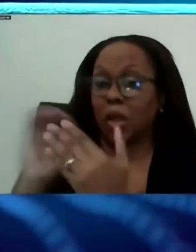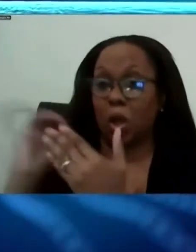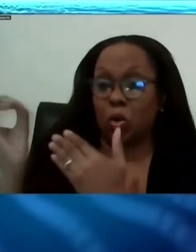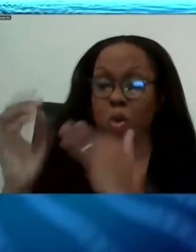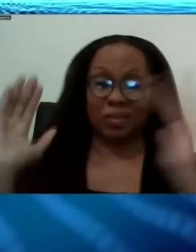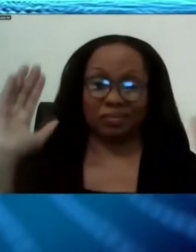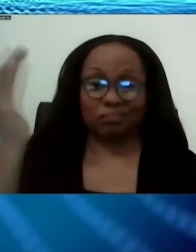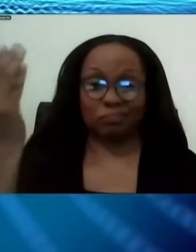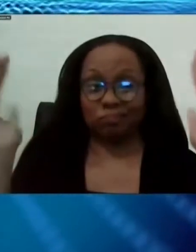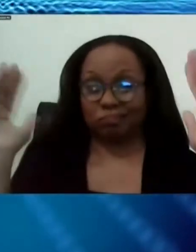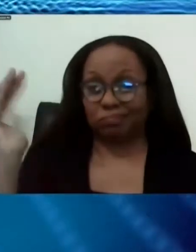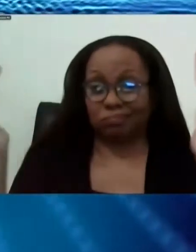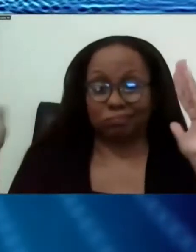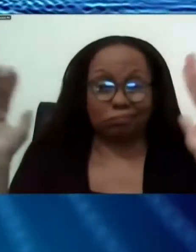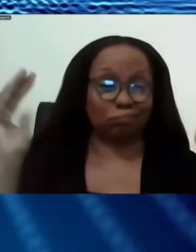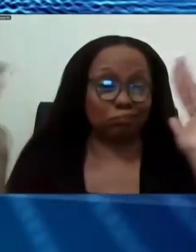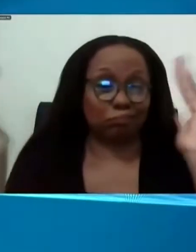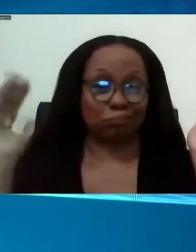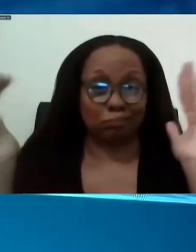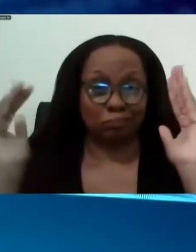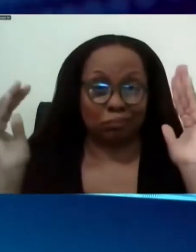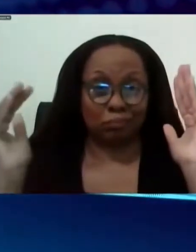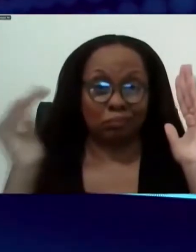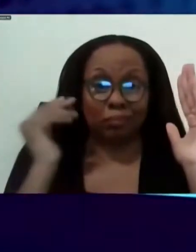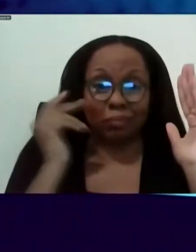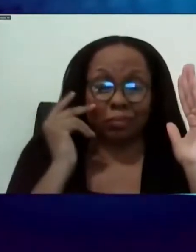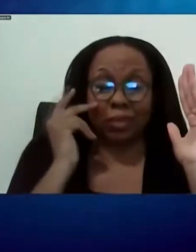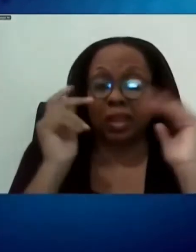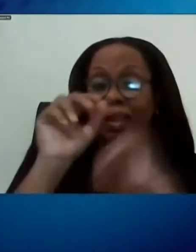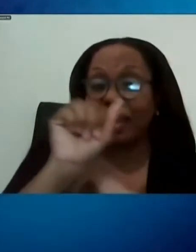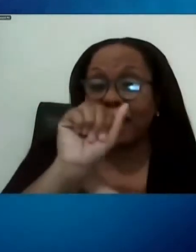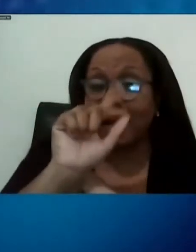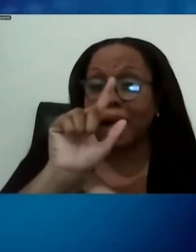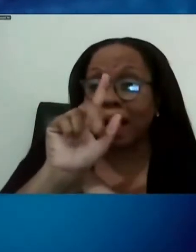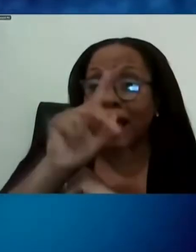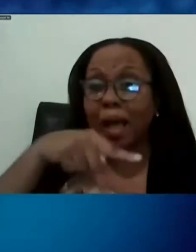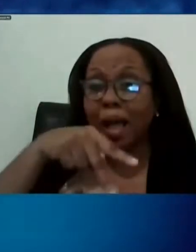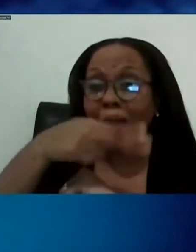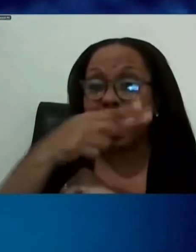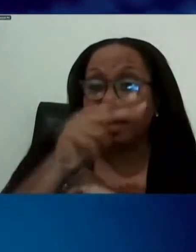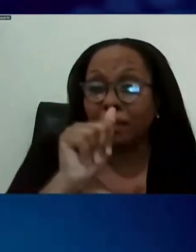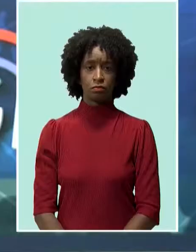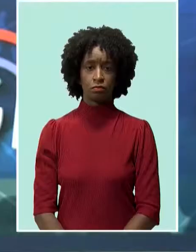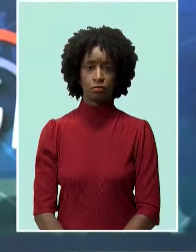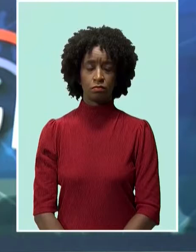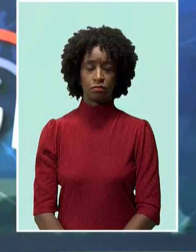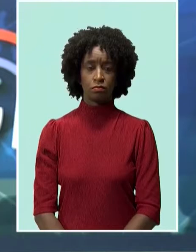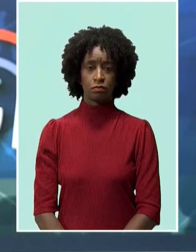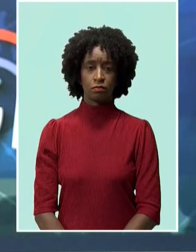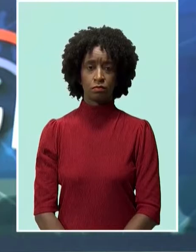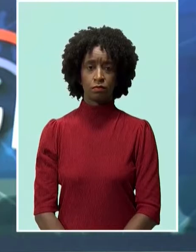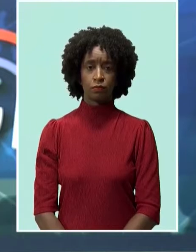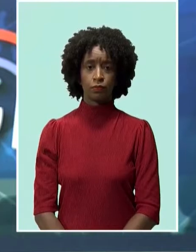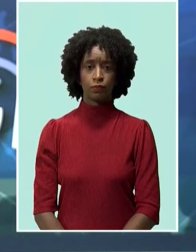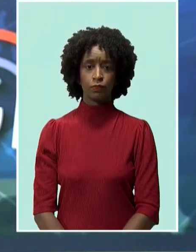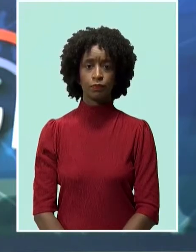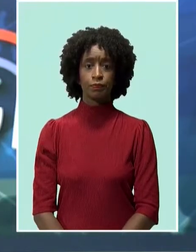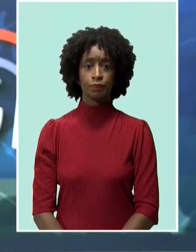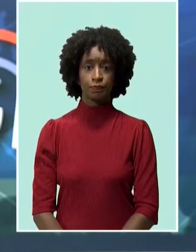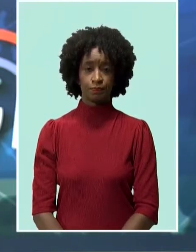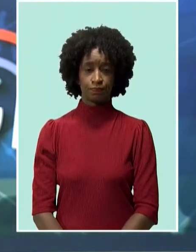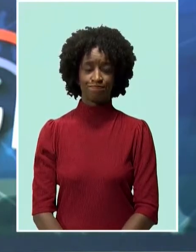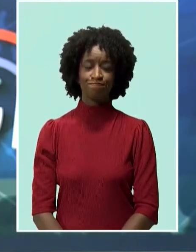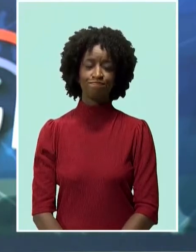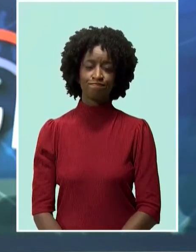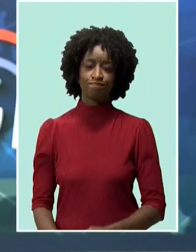the differences between the alpha and the delta that we believe is circulating. We've also received the